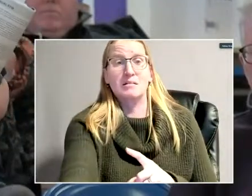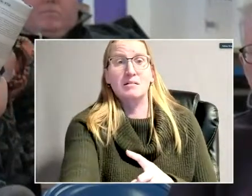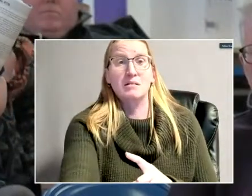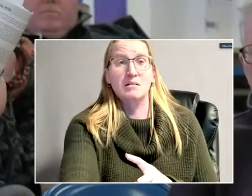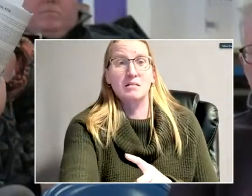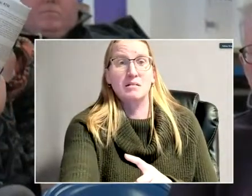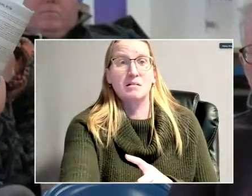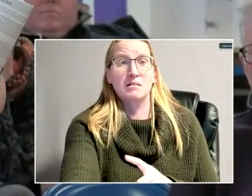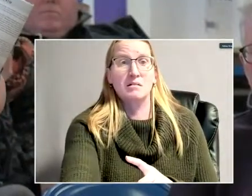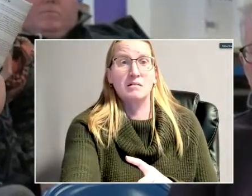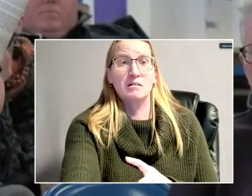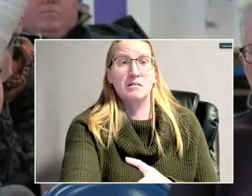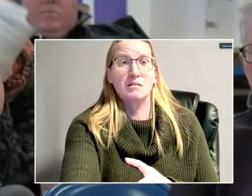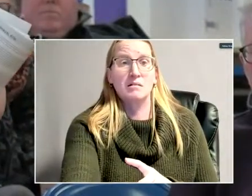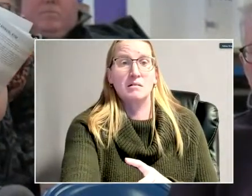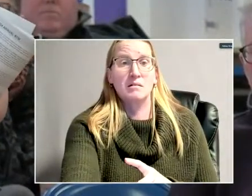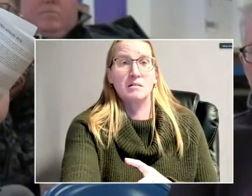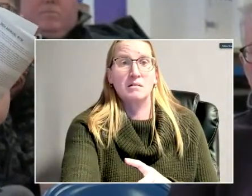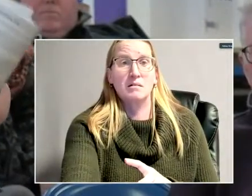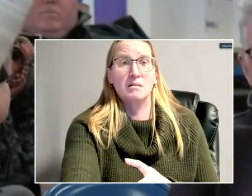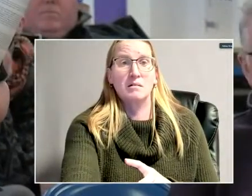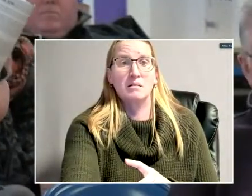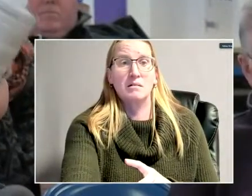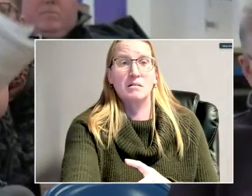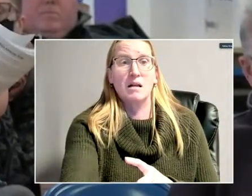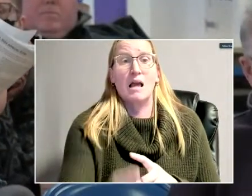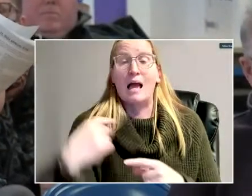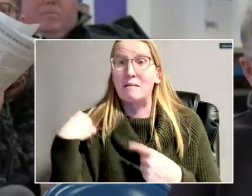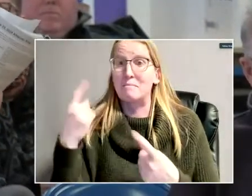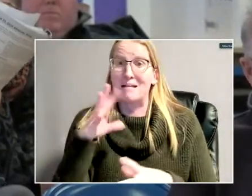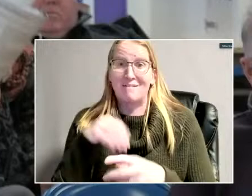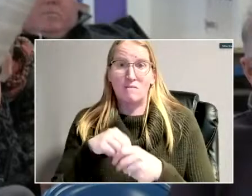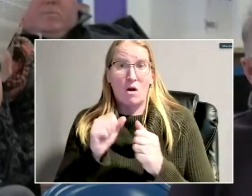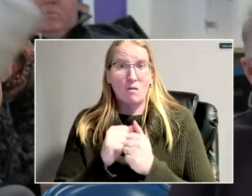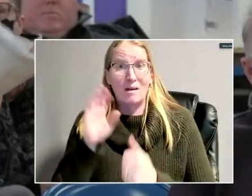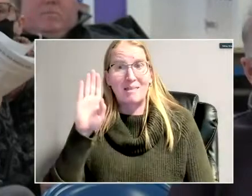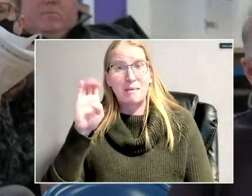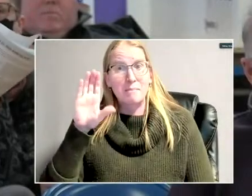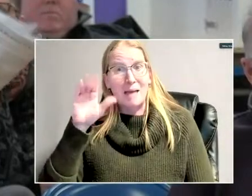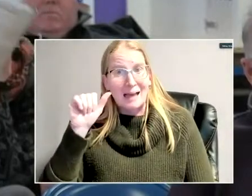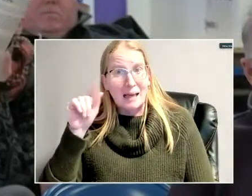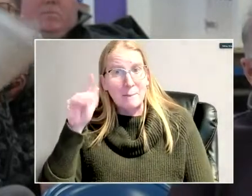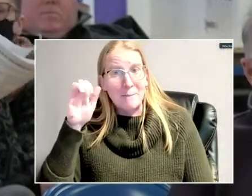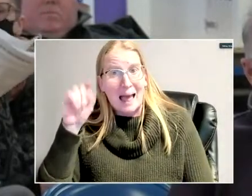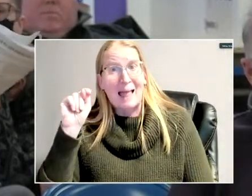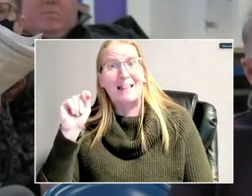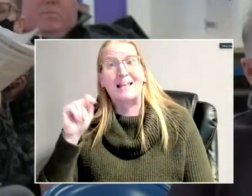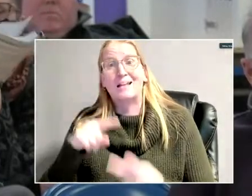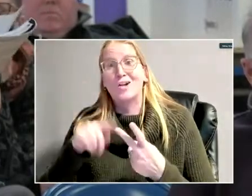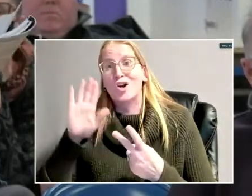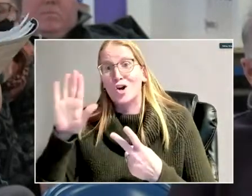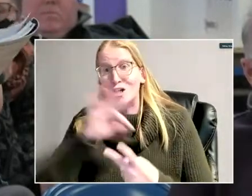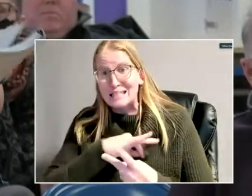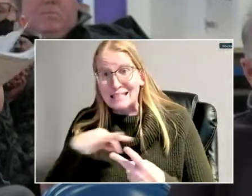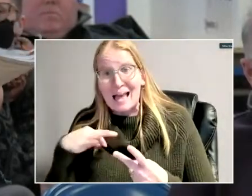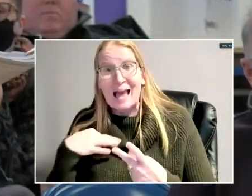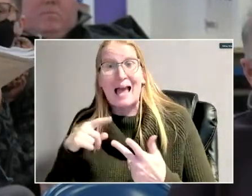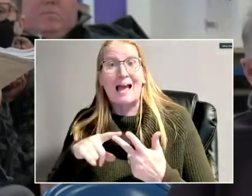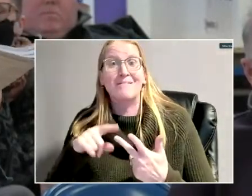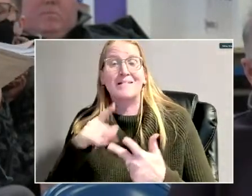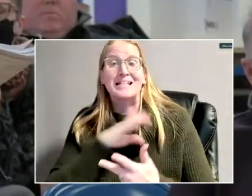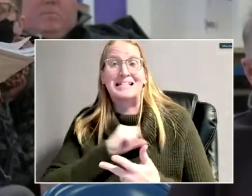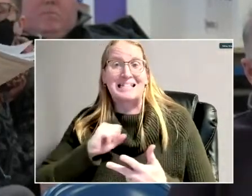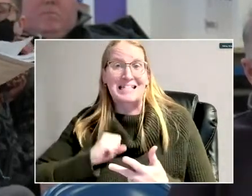meetings with both Becca balant Becca ballant staffers Ley Ley staffers and I'm quite